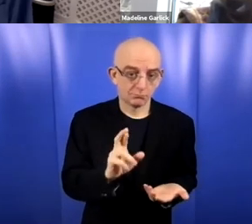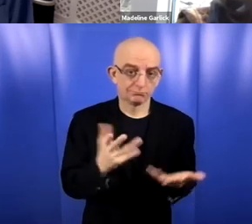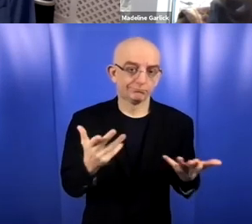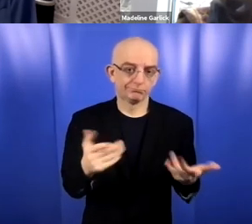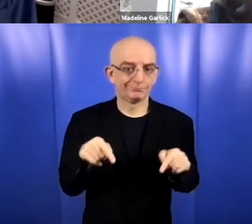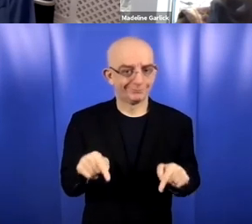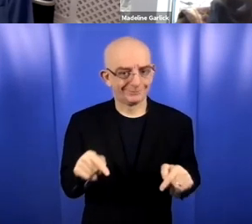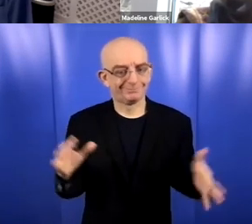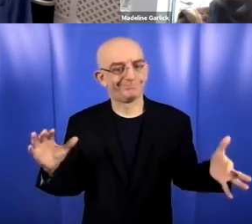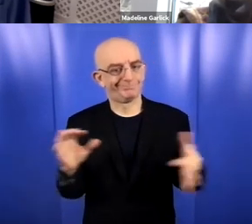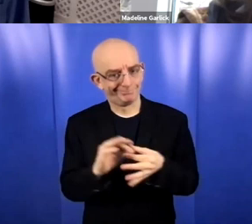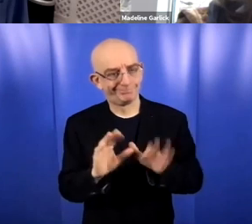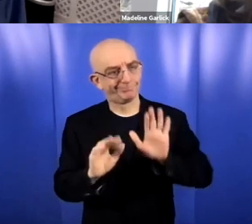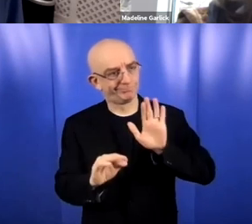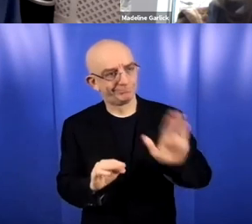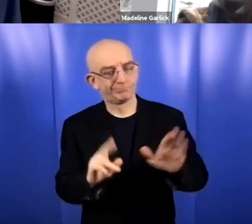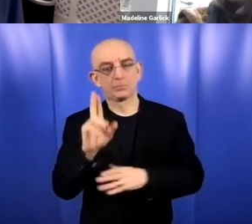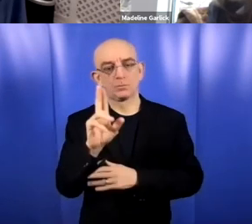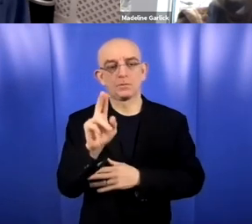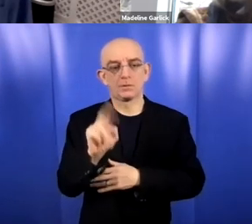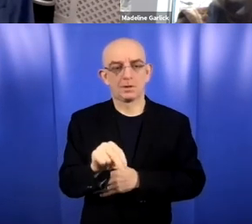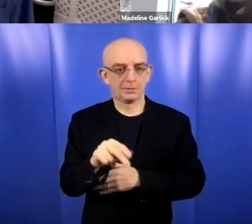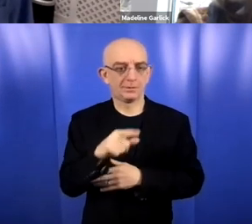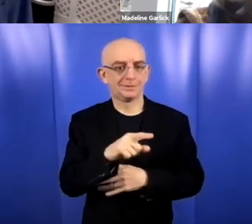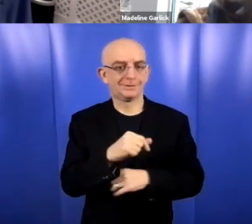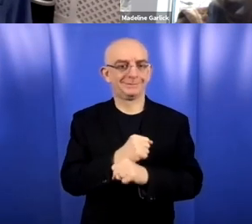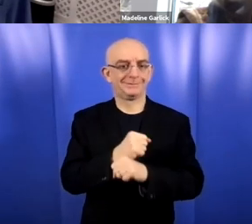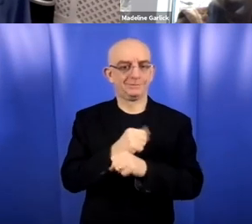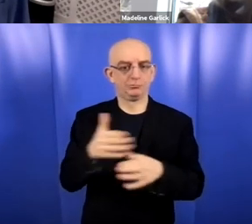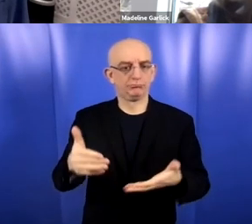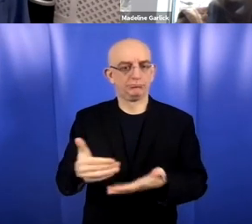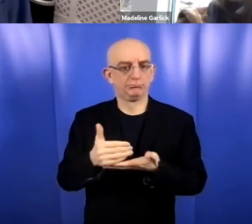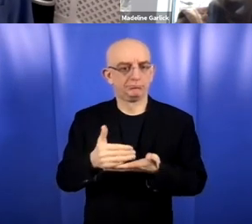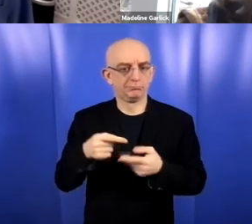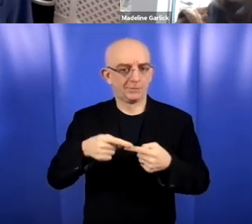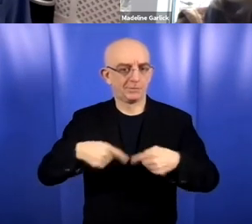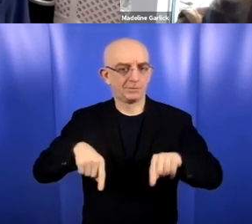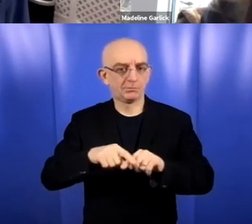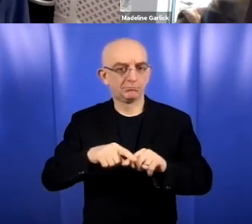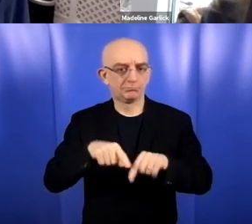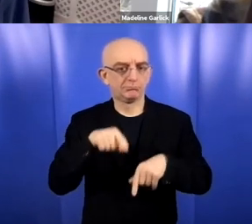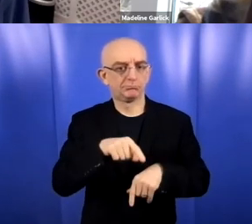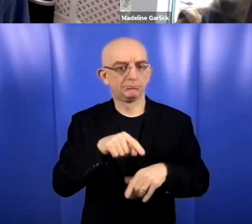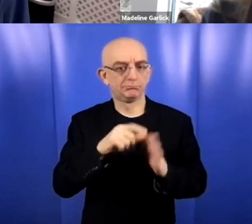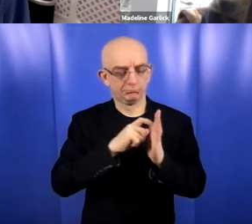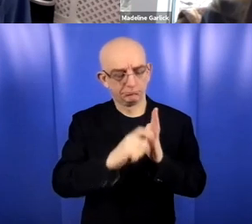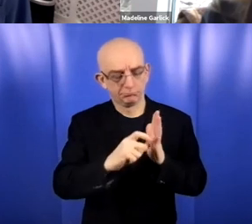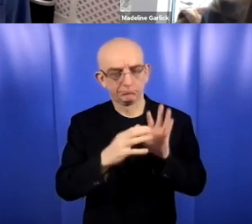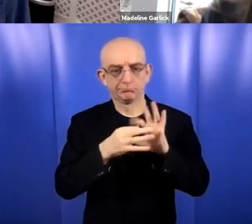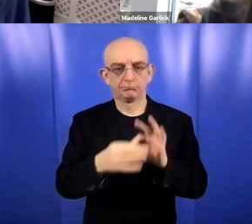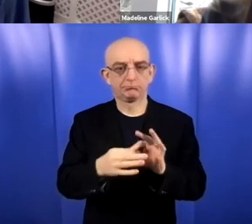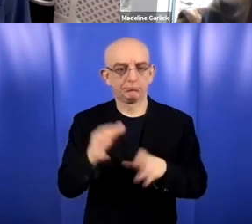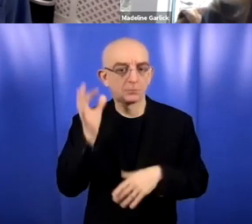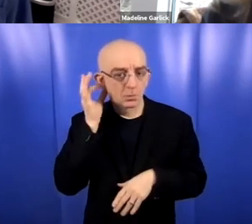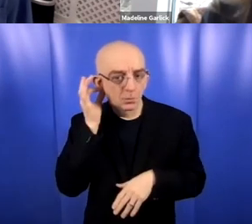of the things that I've seen whenever I've been doing research with UNHCR in the field is just how